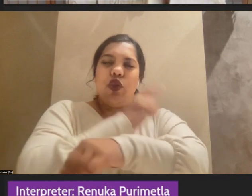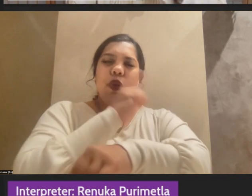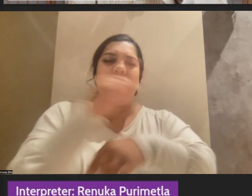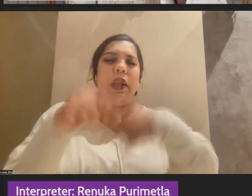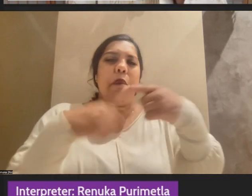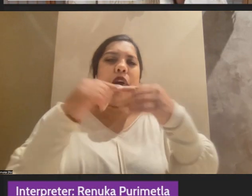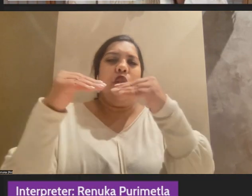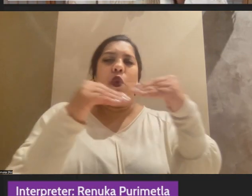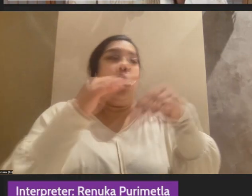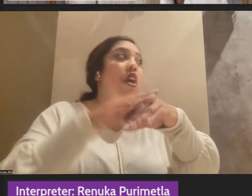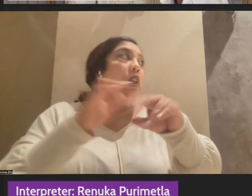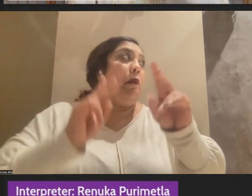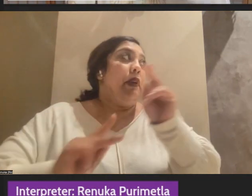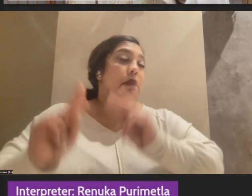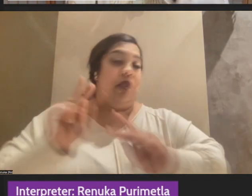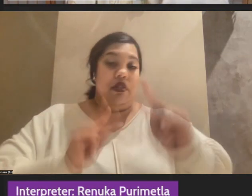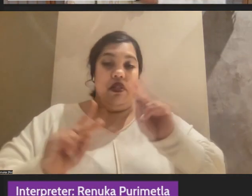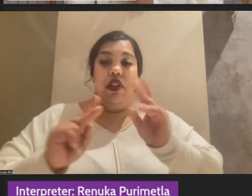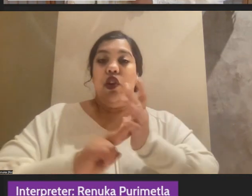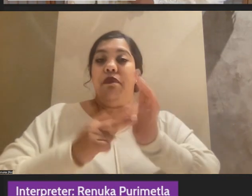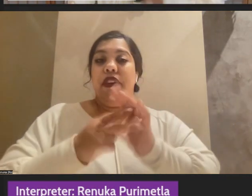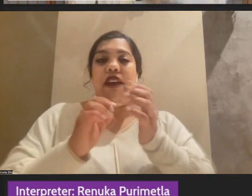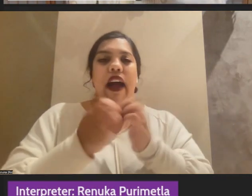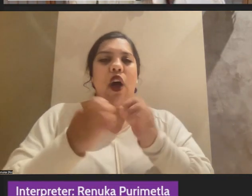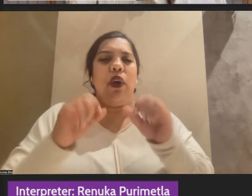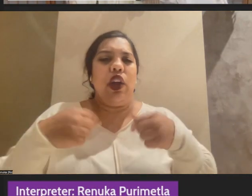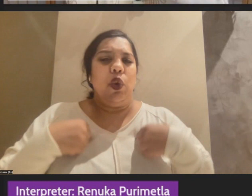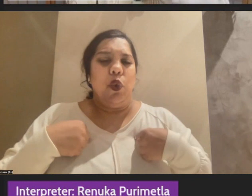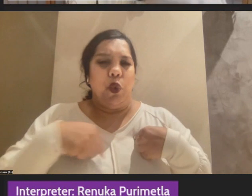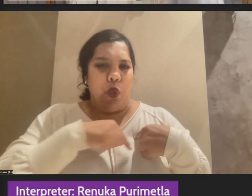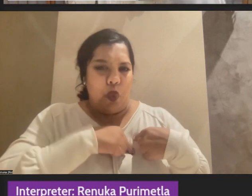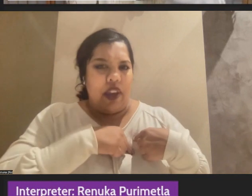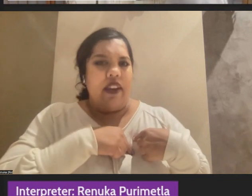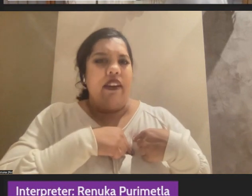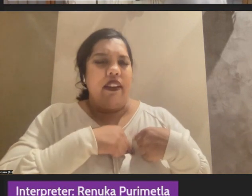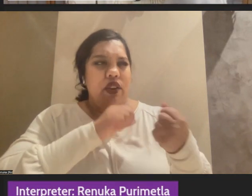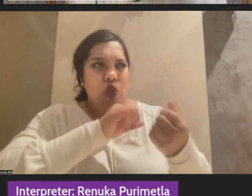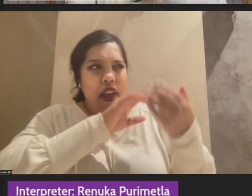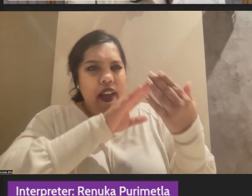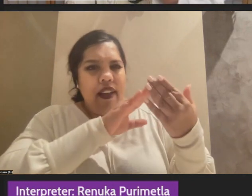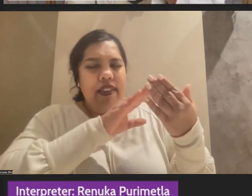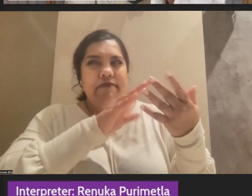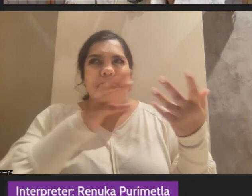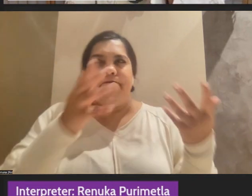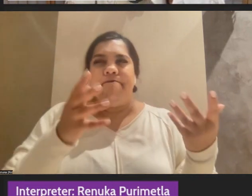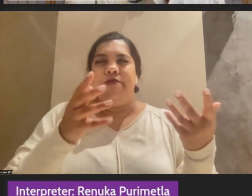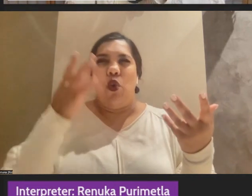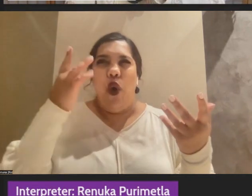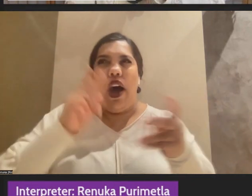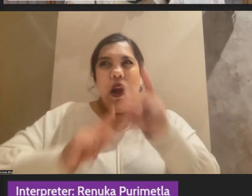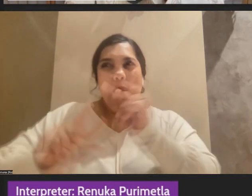So how do we address what is the actual thing in this that